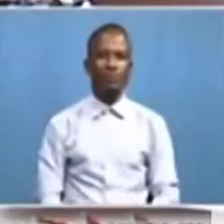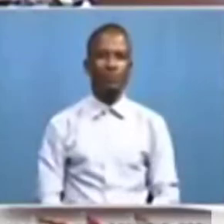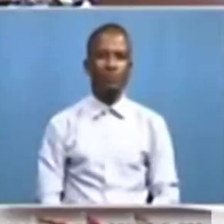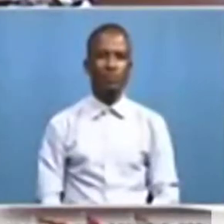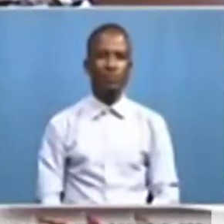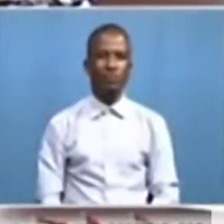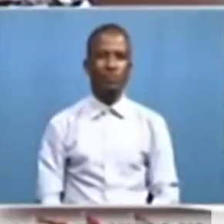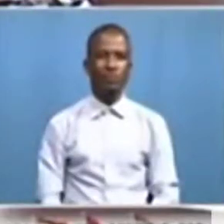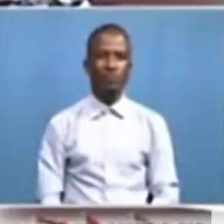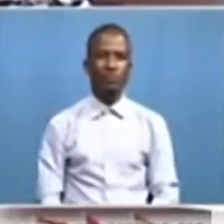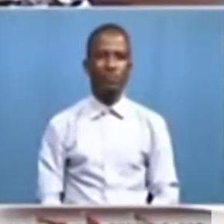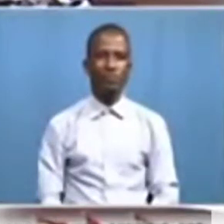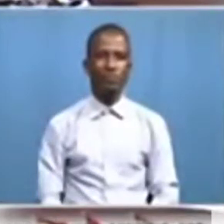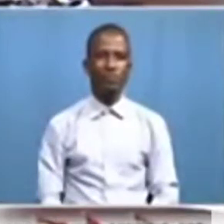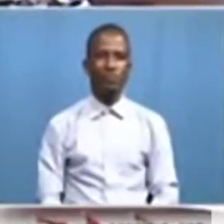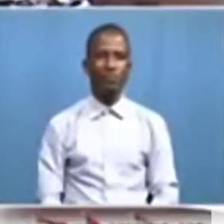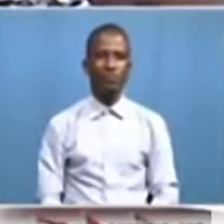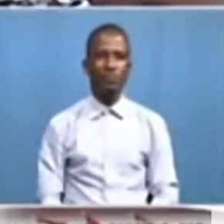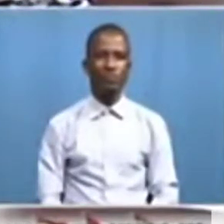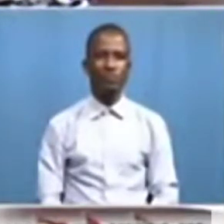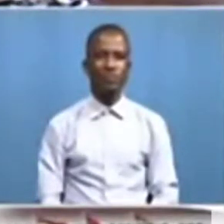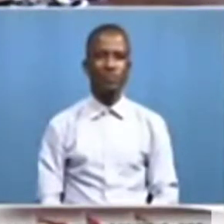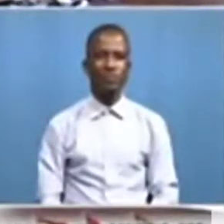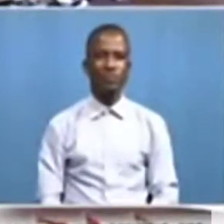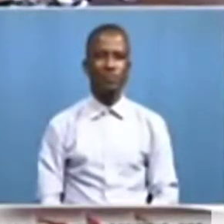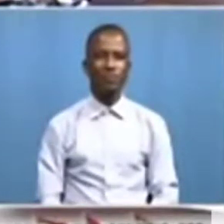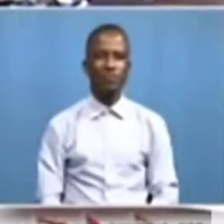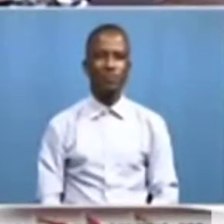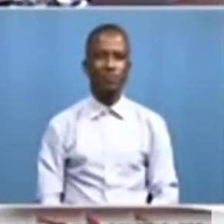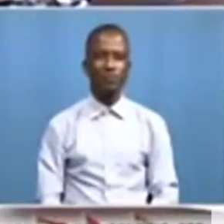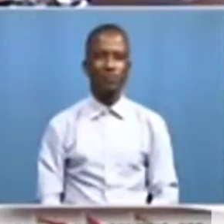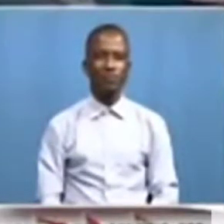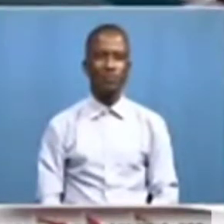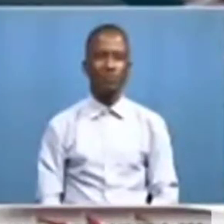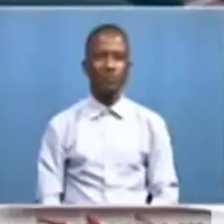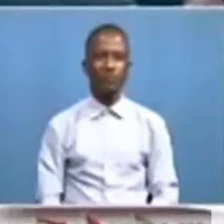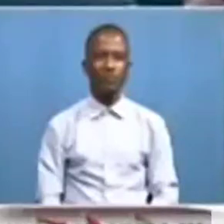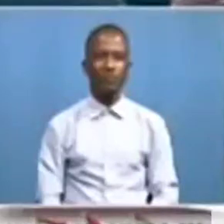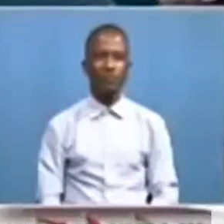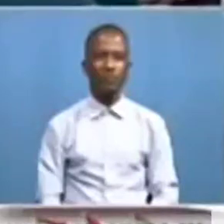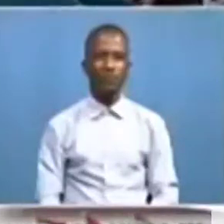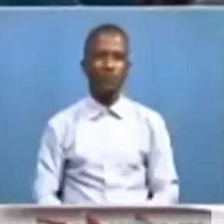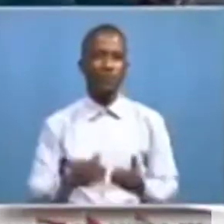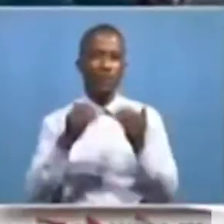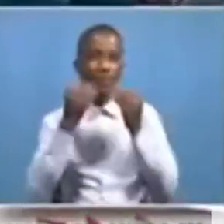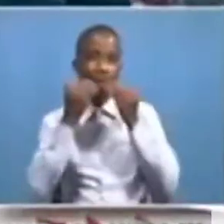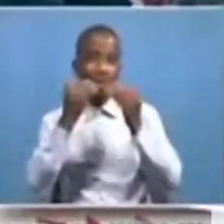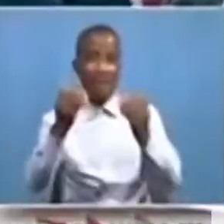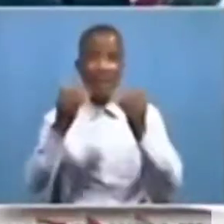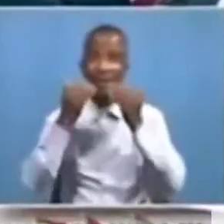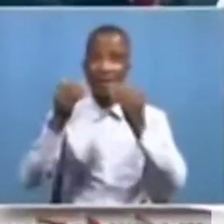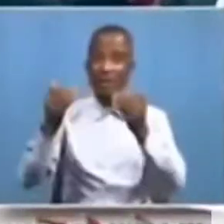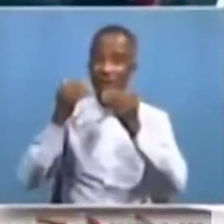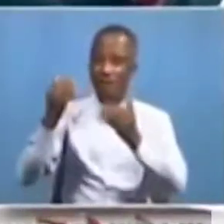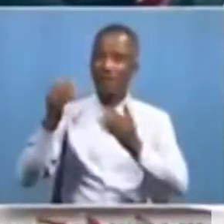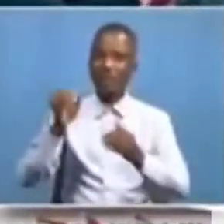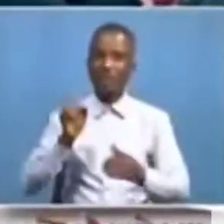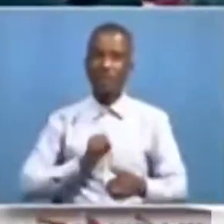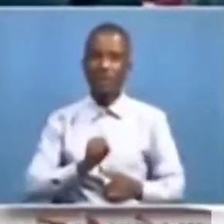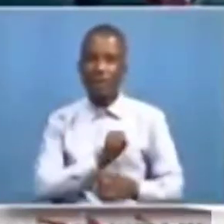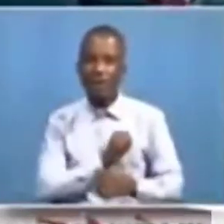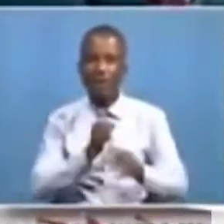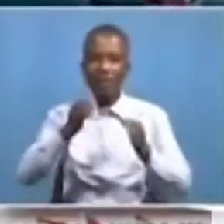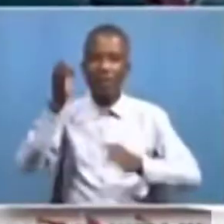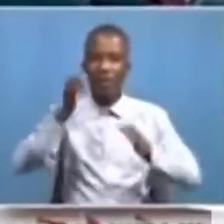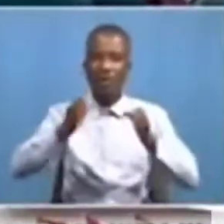Lord, with respect, may speaking for us take the opportunity to thank the registrar of the court and also the staff